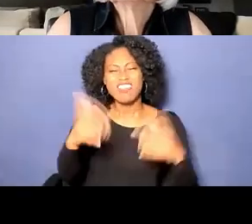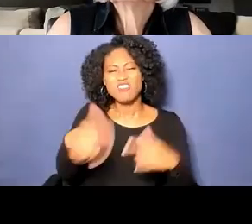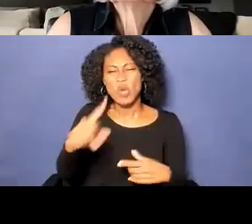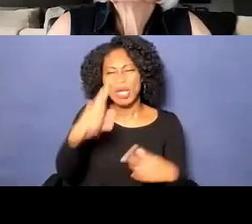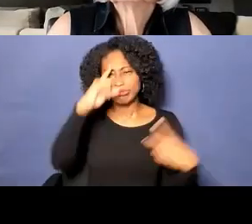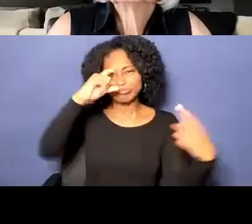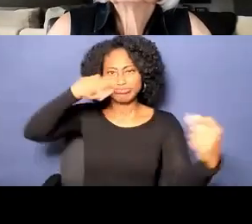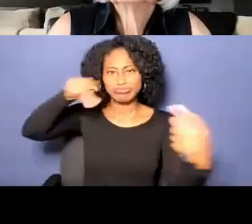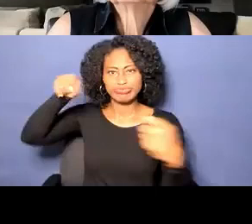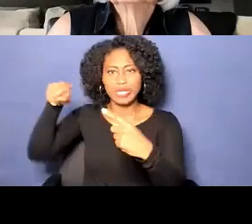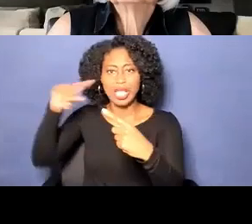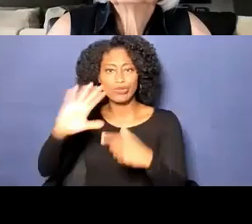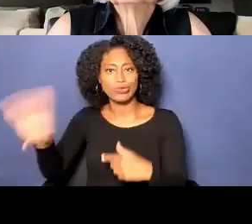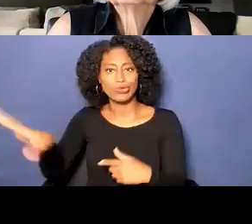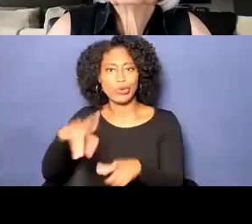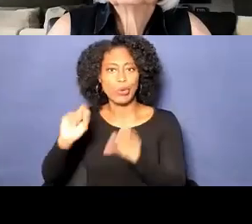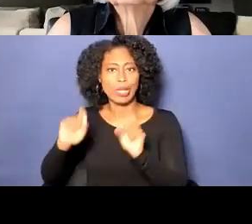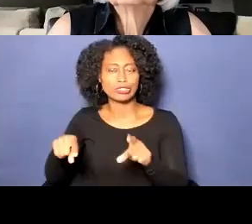inquiry.